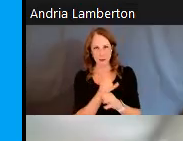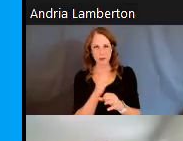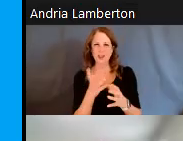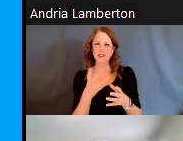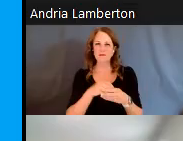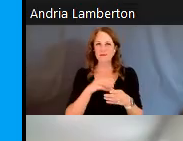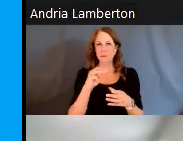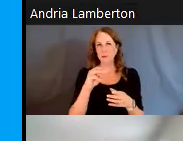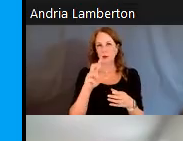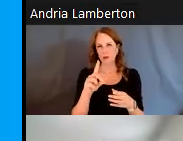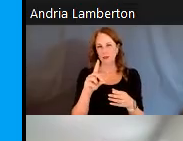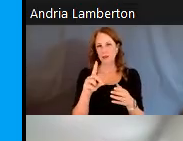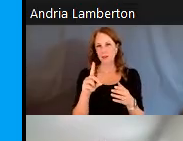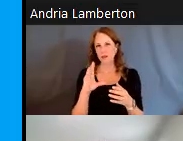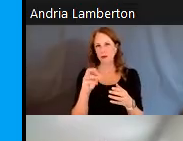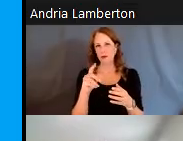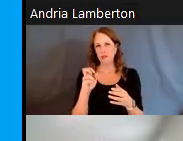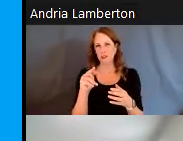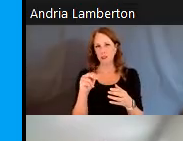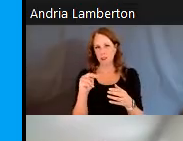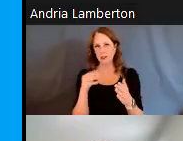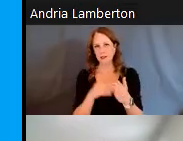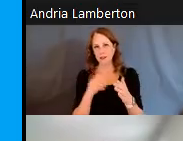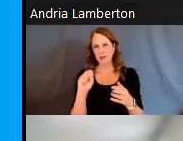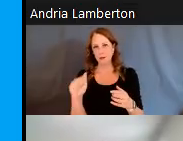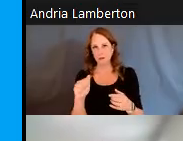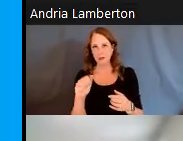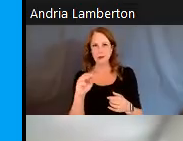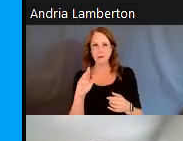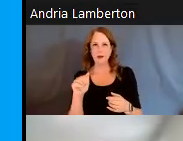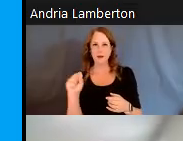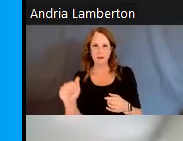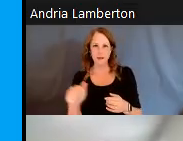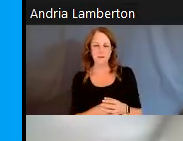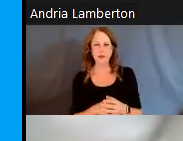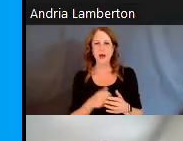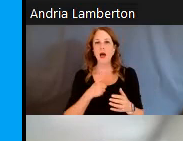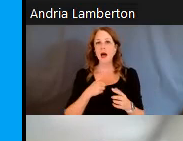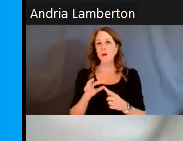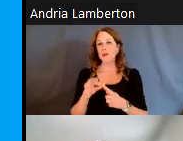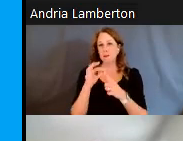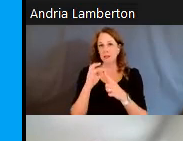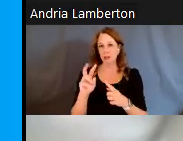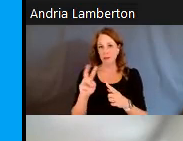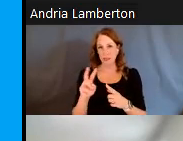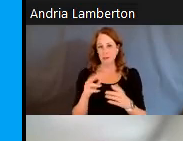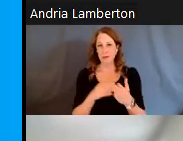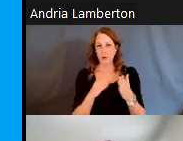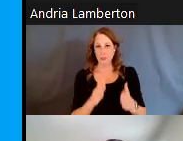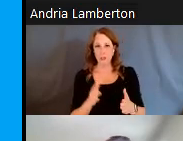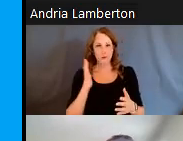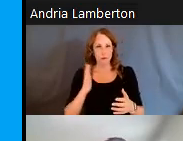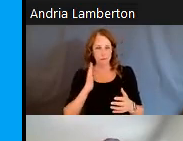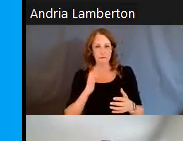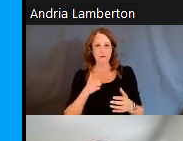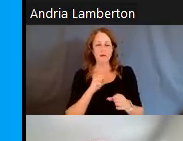Coalition Against Sexual Assault. I am also a former special victims prosecutor. I worked at the Brooklyn District